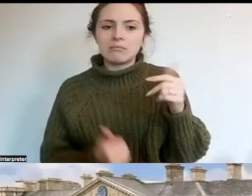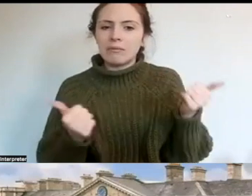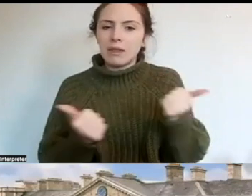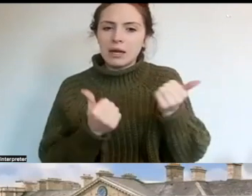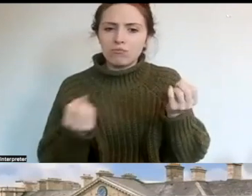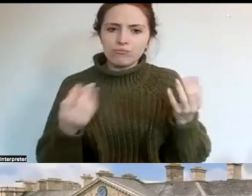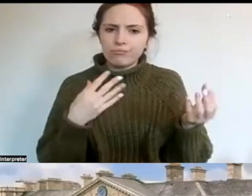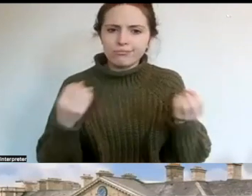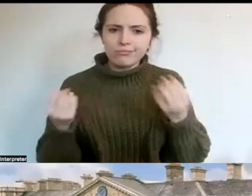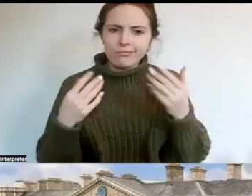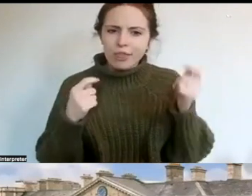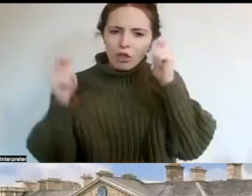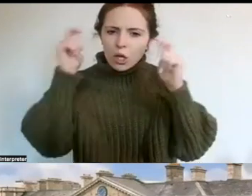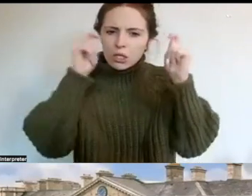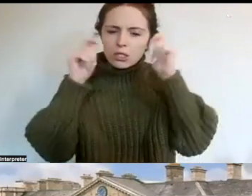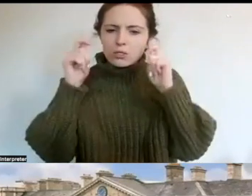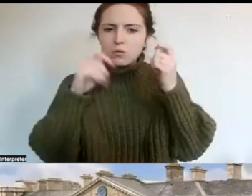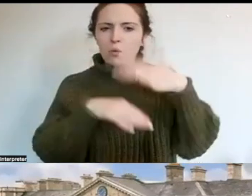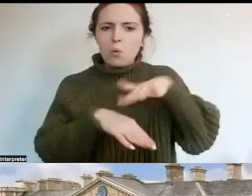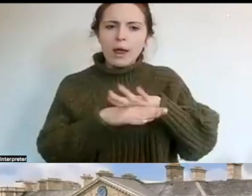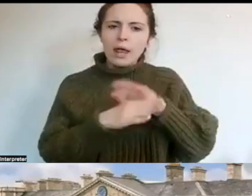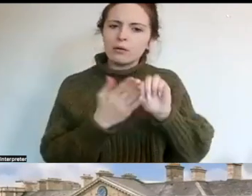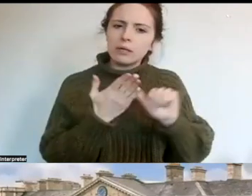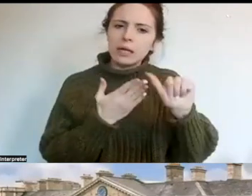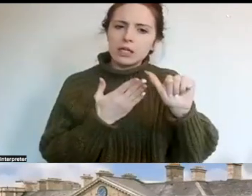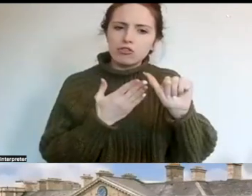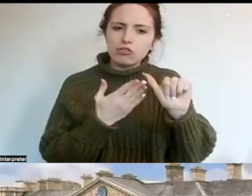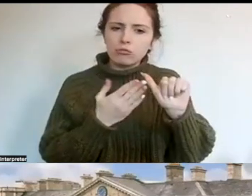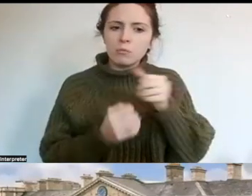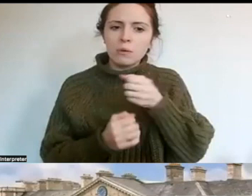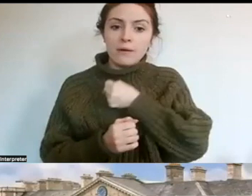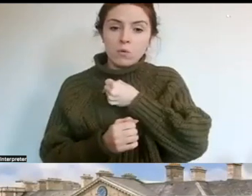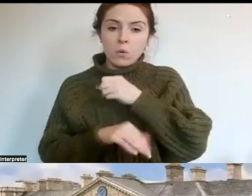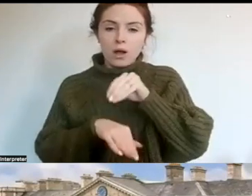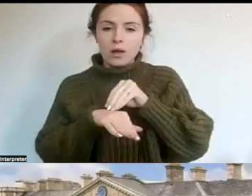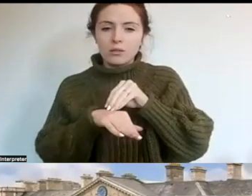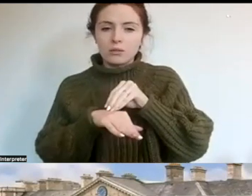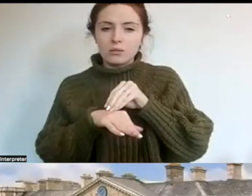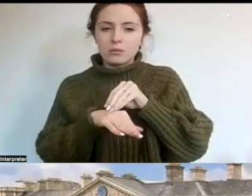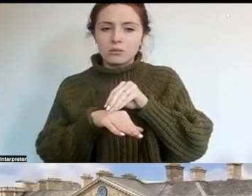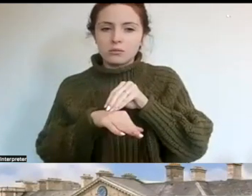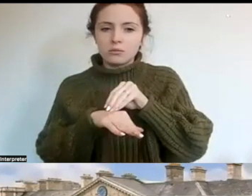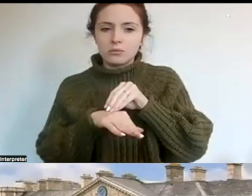the aging in place? Maybe just unmute yourself there before.